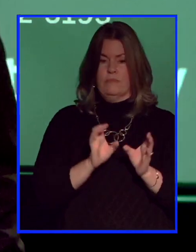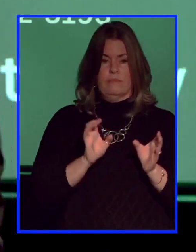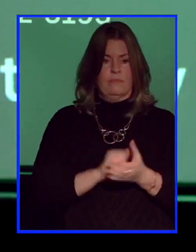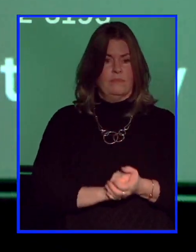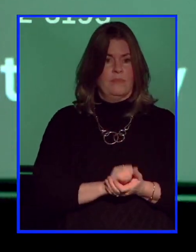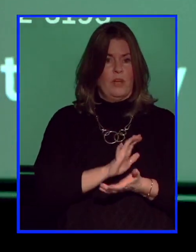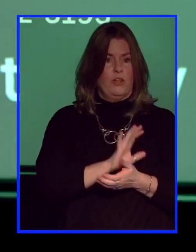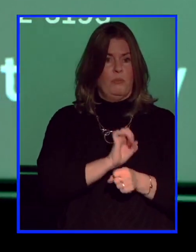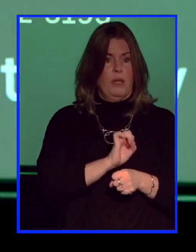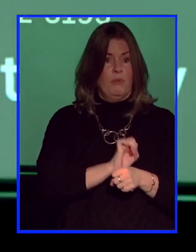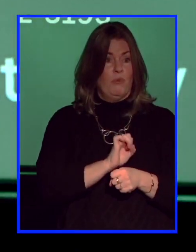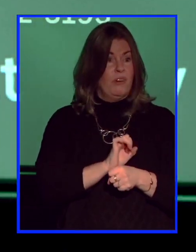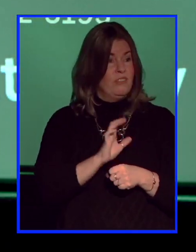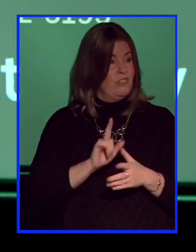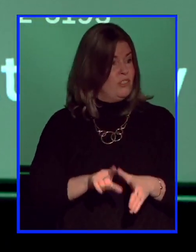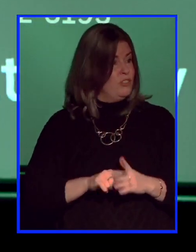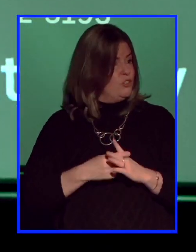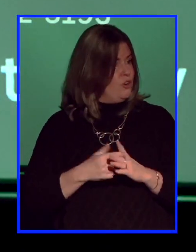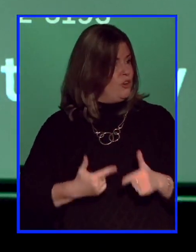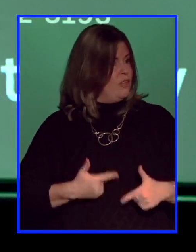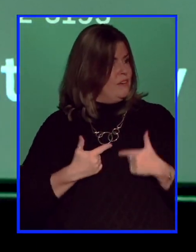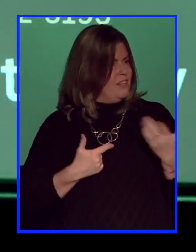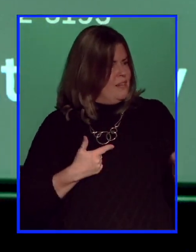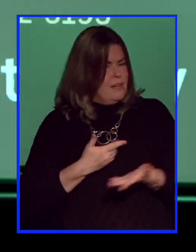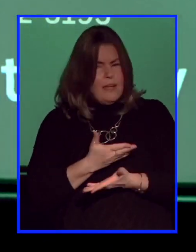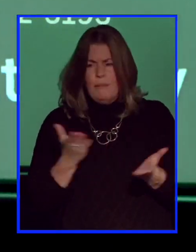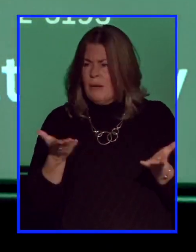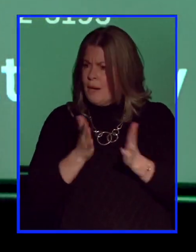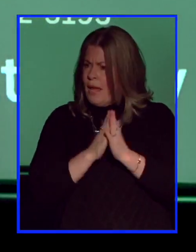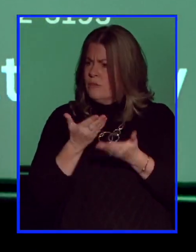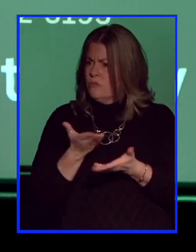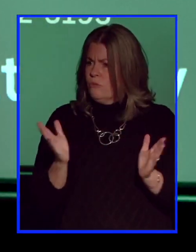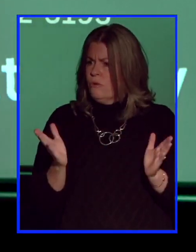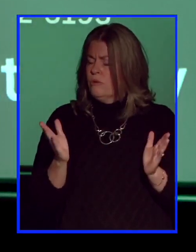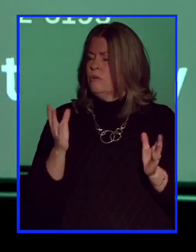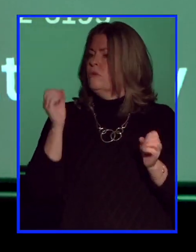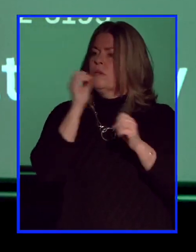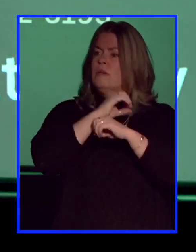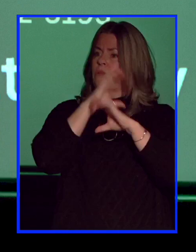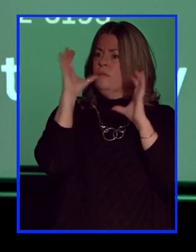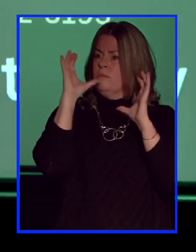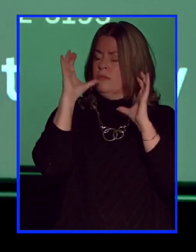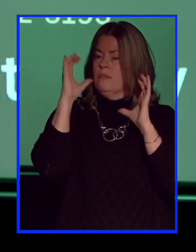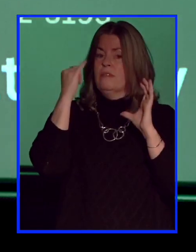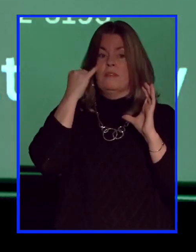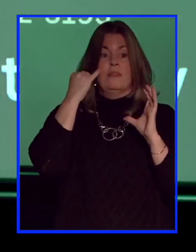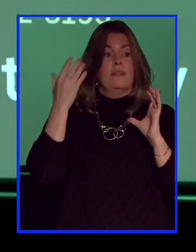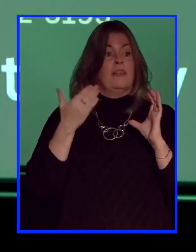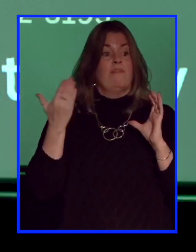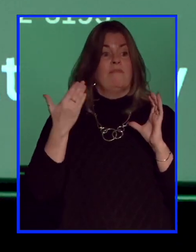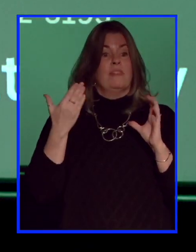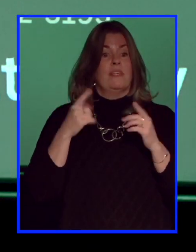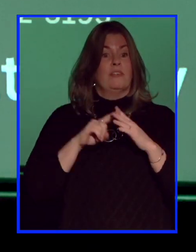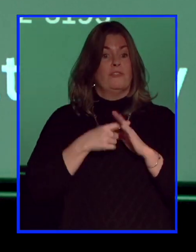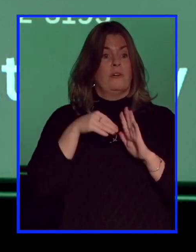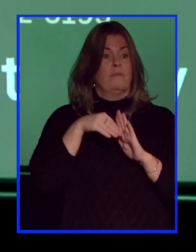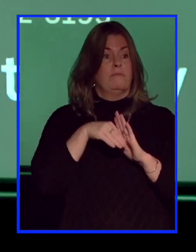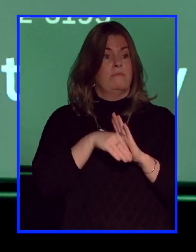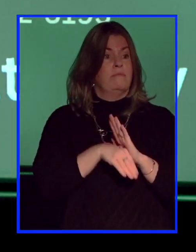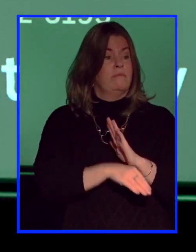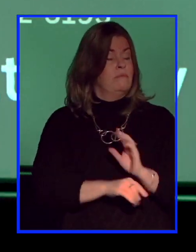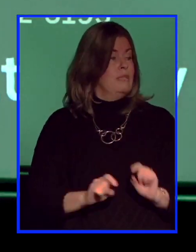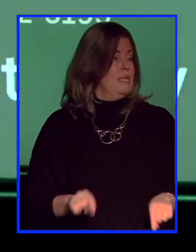I mean, I'm just going to ask everybody here, could you imagine what it would be like if things started falling apart right around